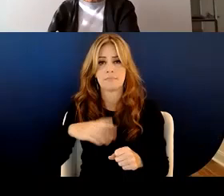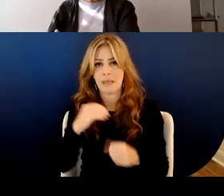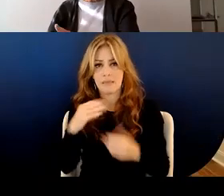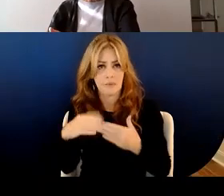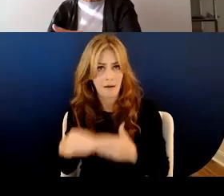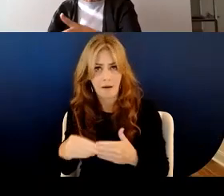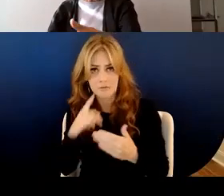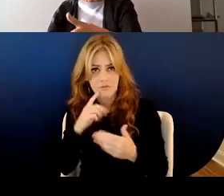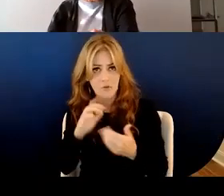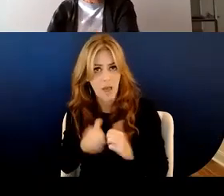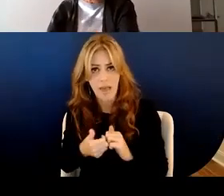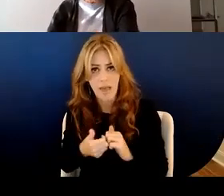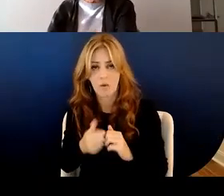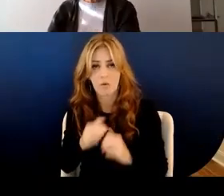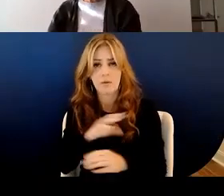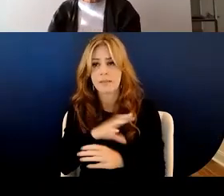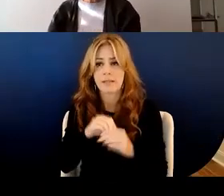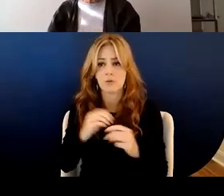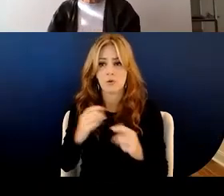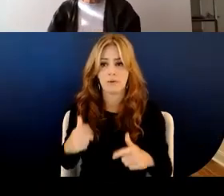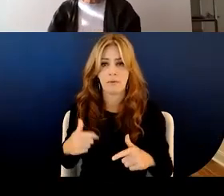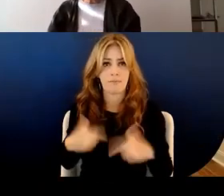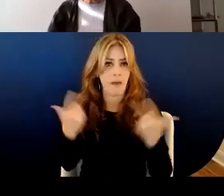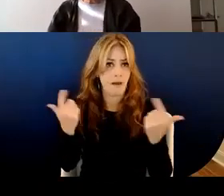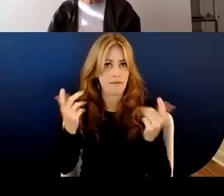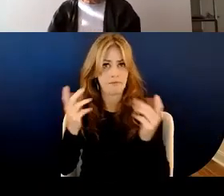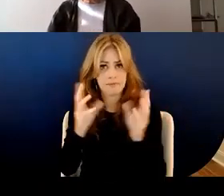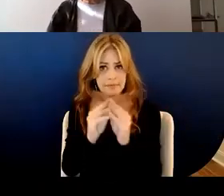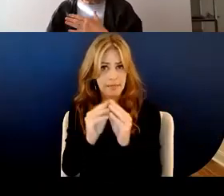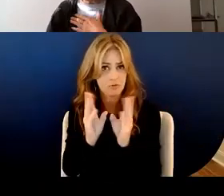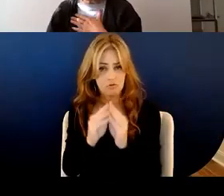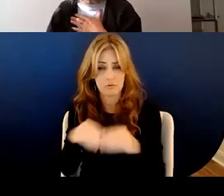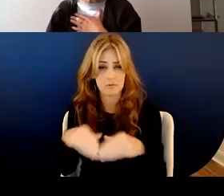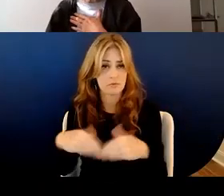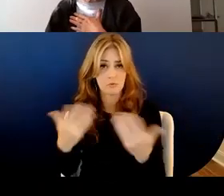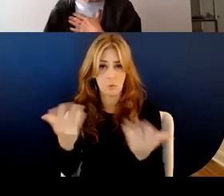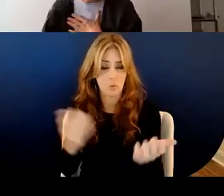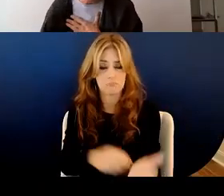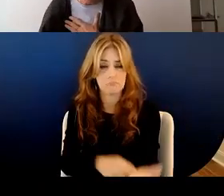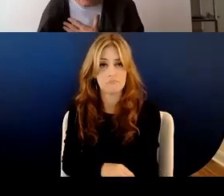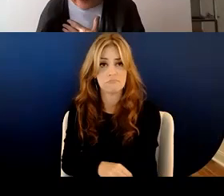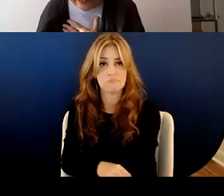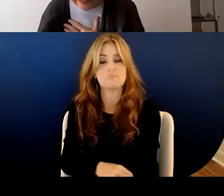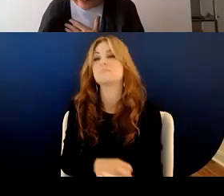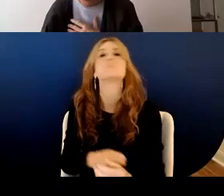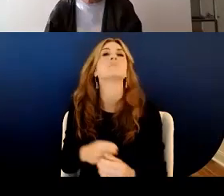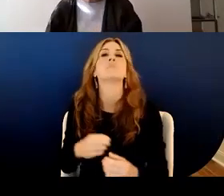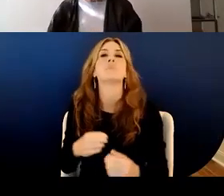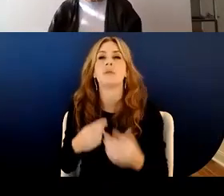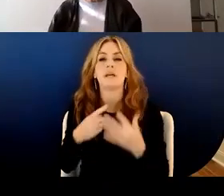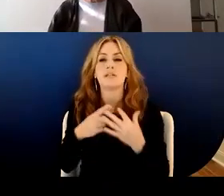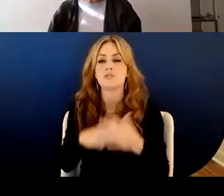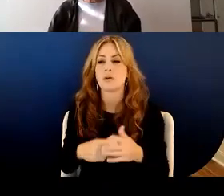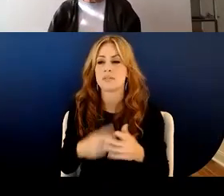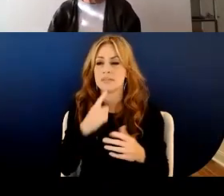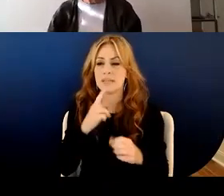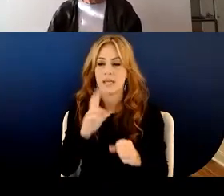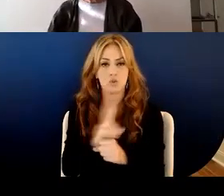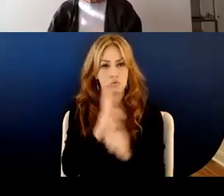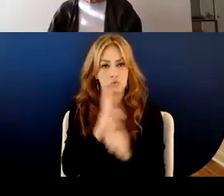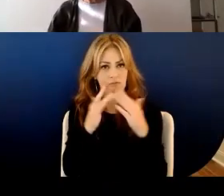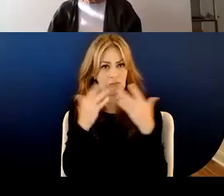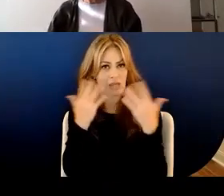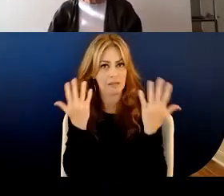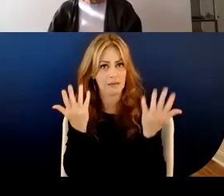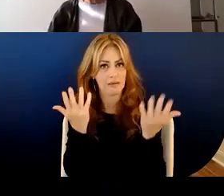including live persons if they're stymied in any sense. The reason why I started by saying how user-friendly this